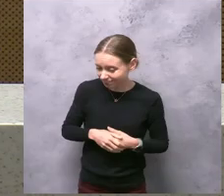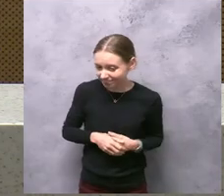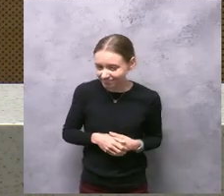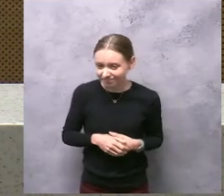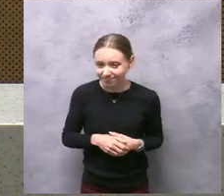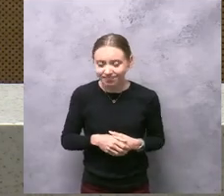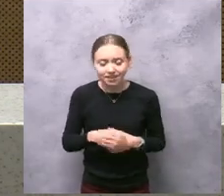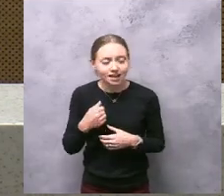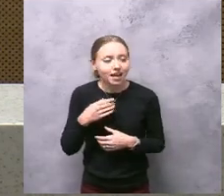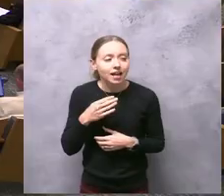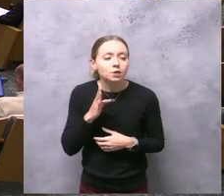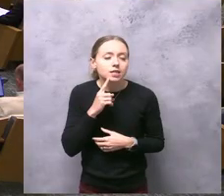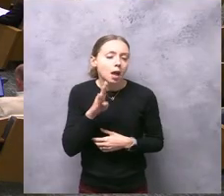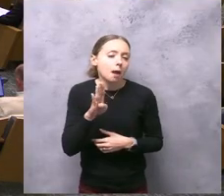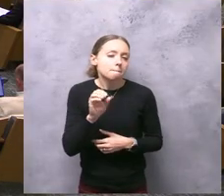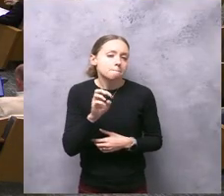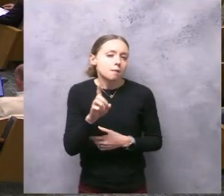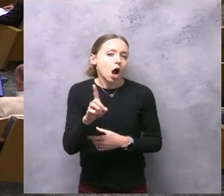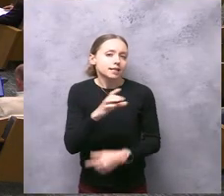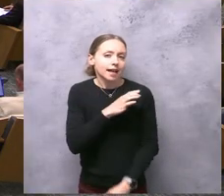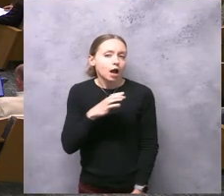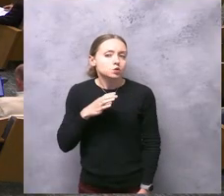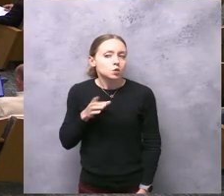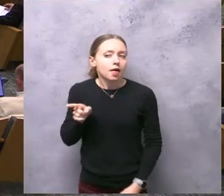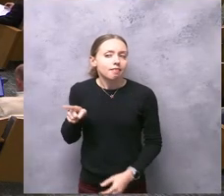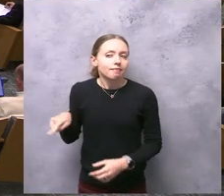I would say a bond council wrote that.